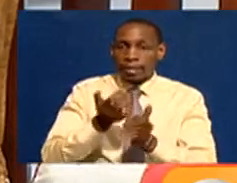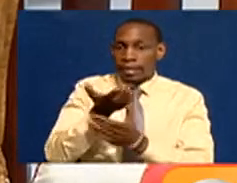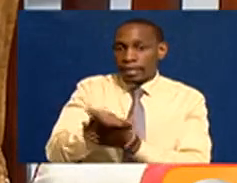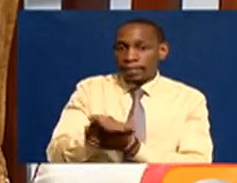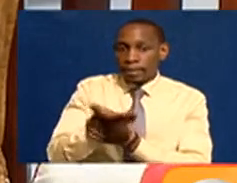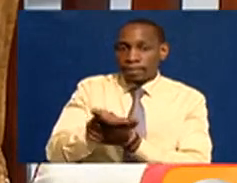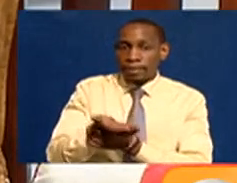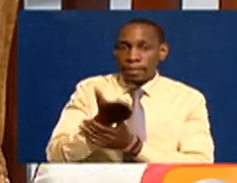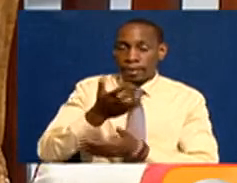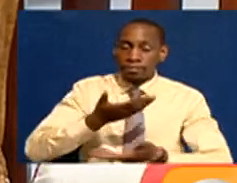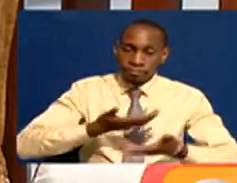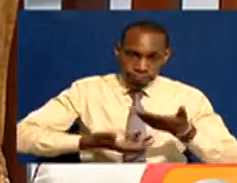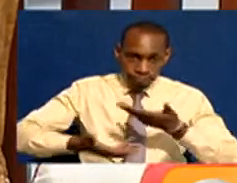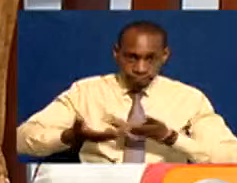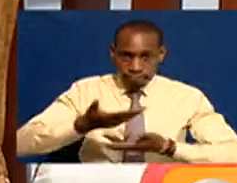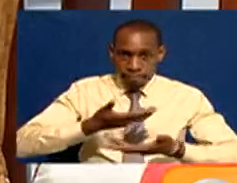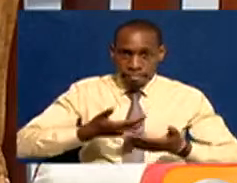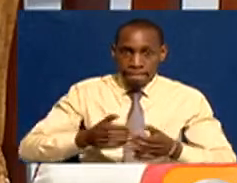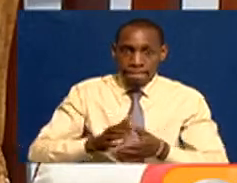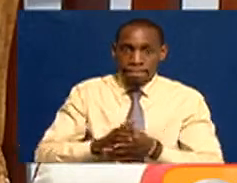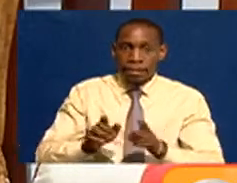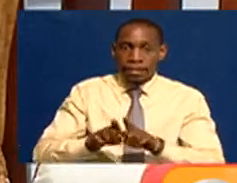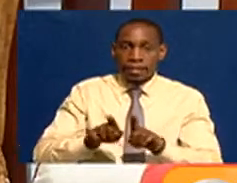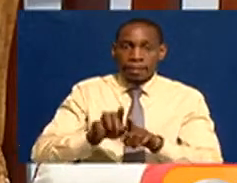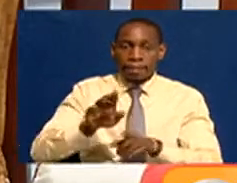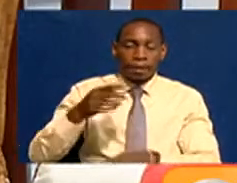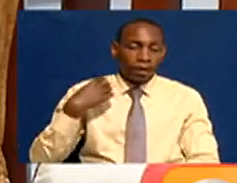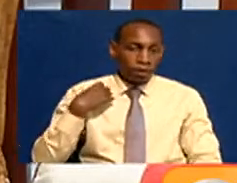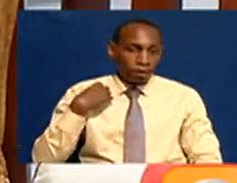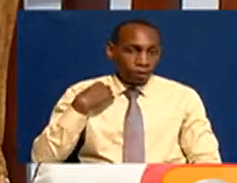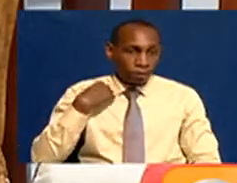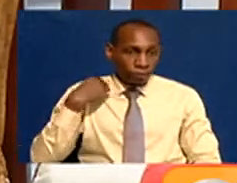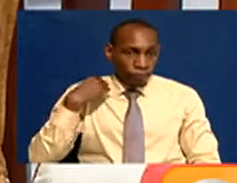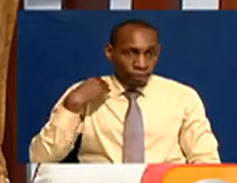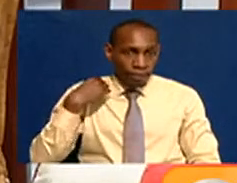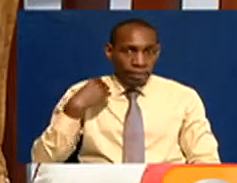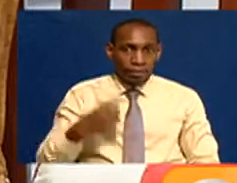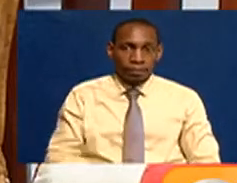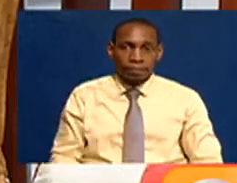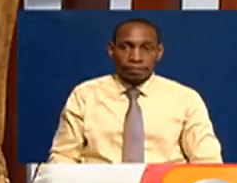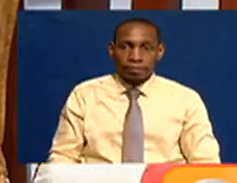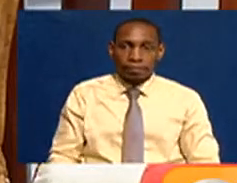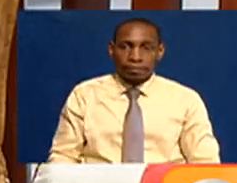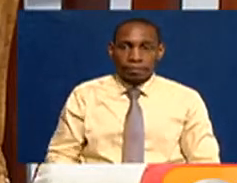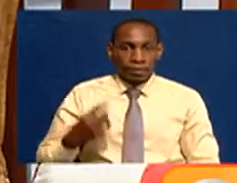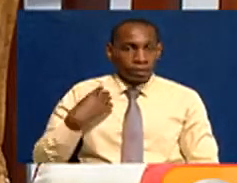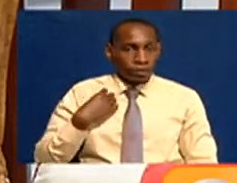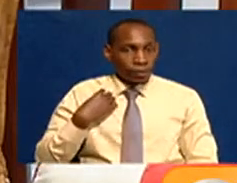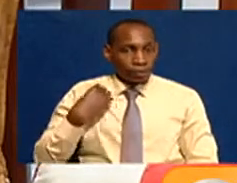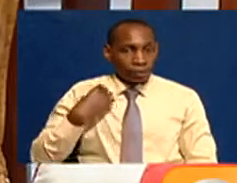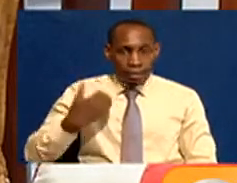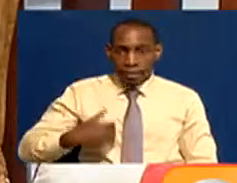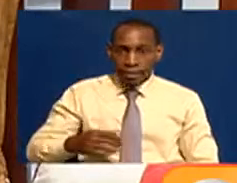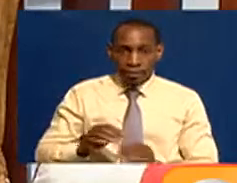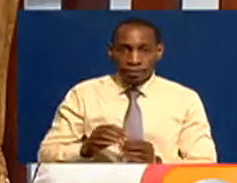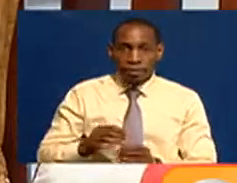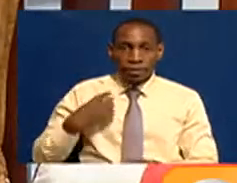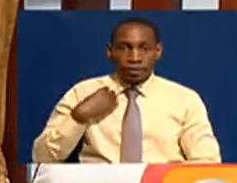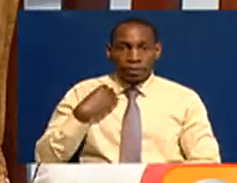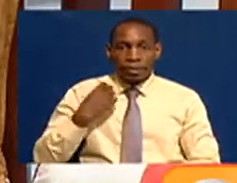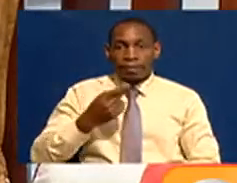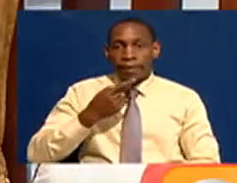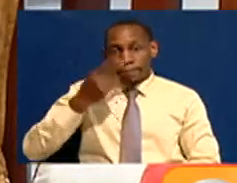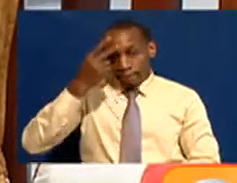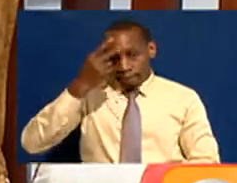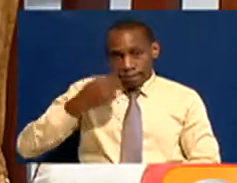their indulgence and sacrifices. And we are not sacrificing for ourselves. We are sacrificing for our parents in the village.